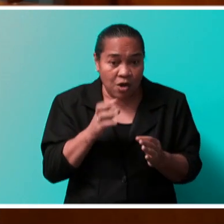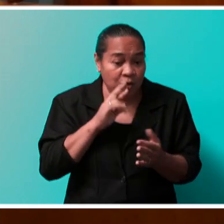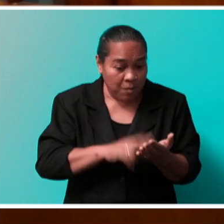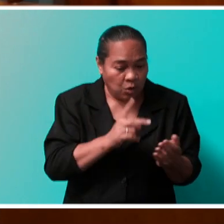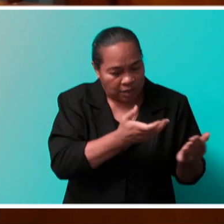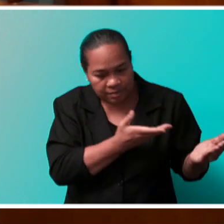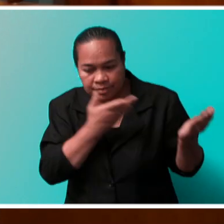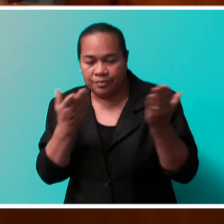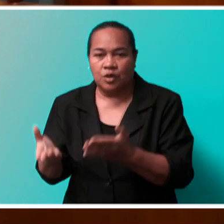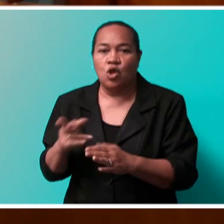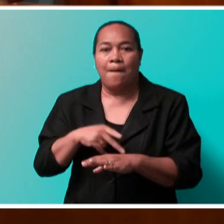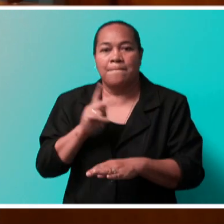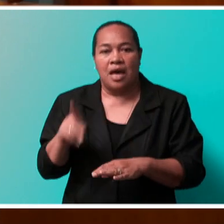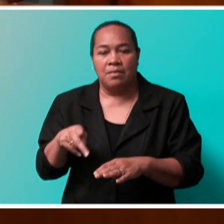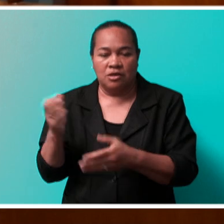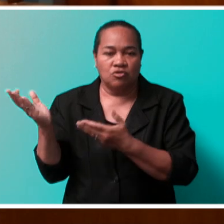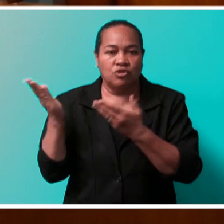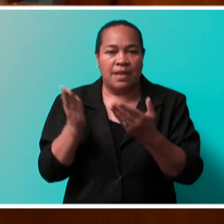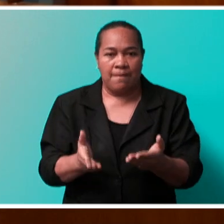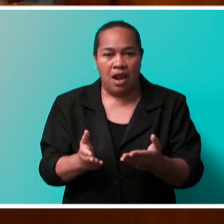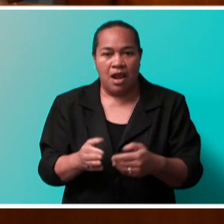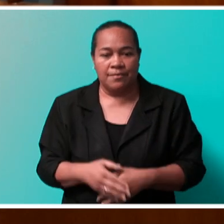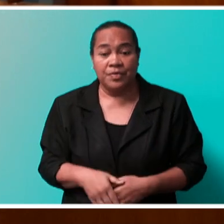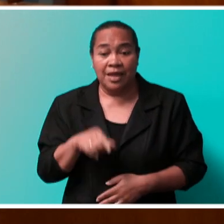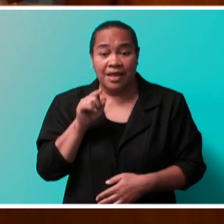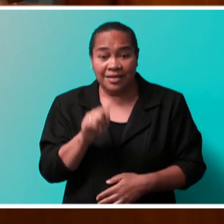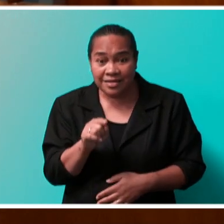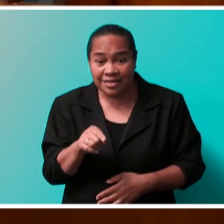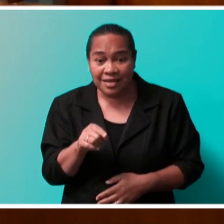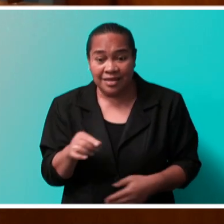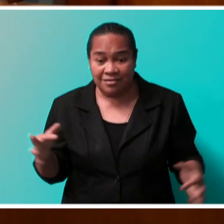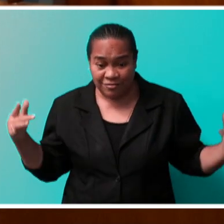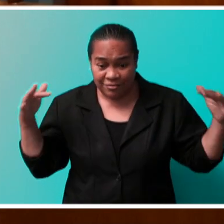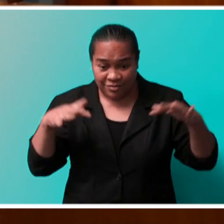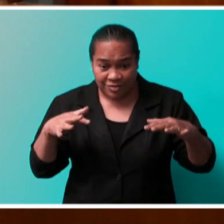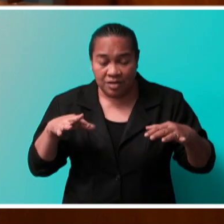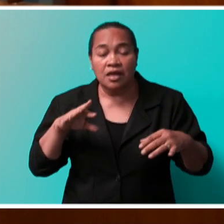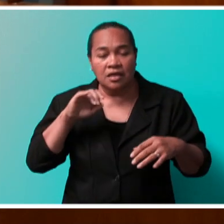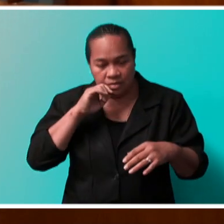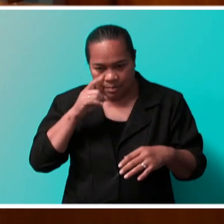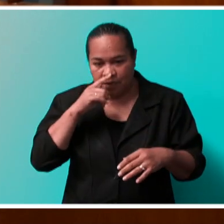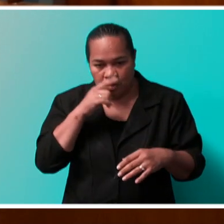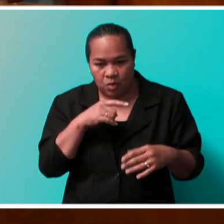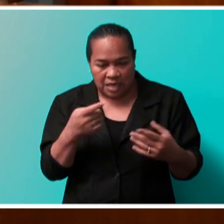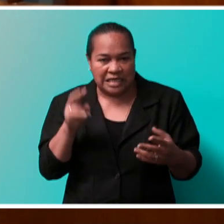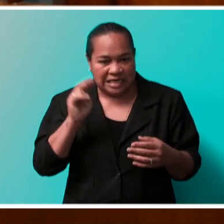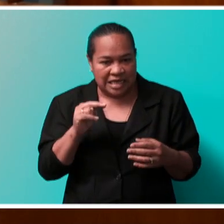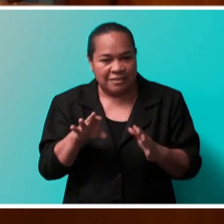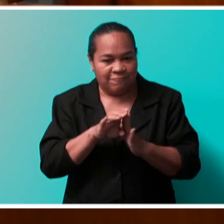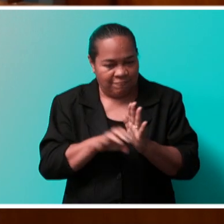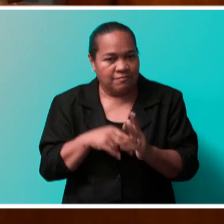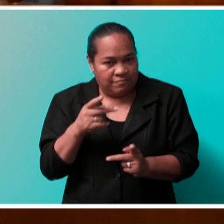Parliament for tabling, where it will be subjected to the necessary constitutional